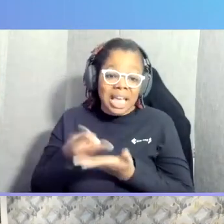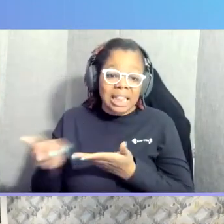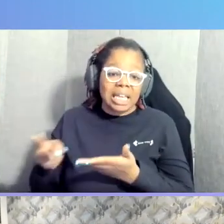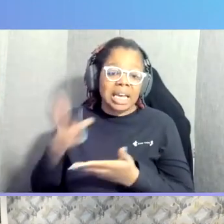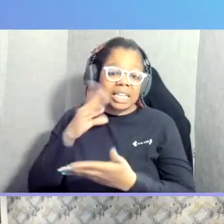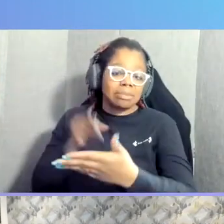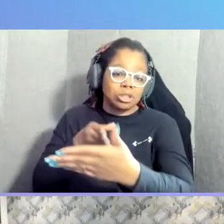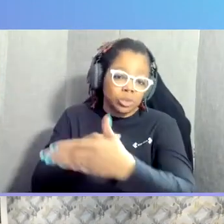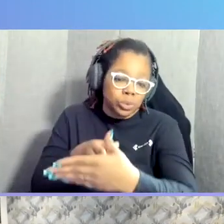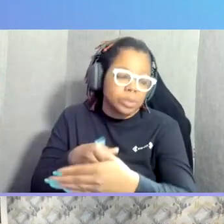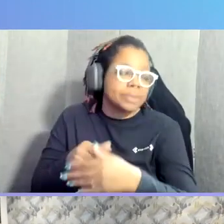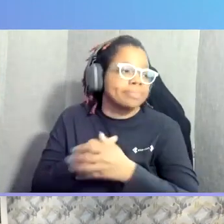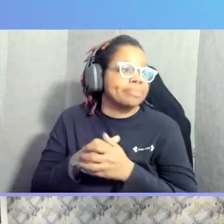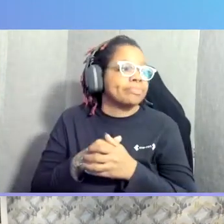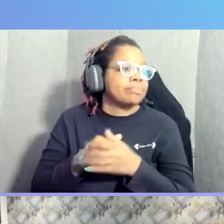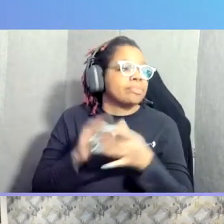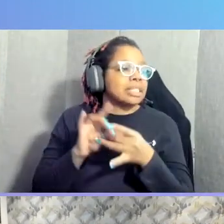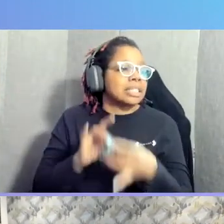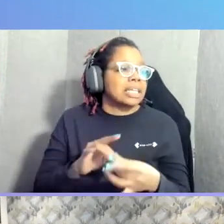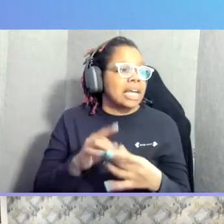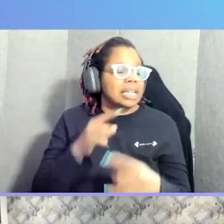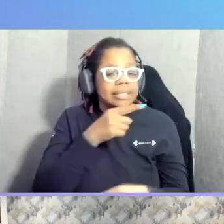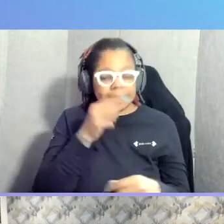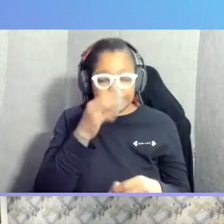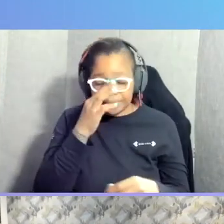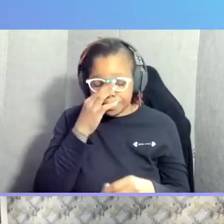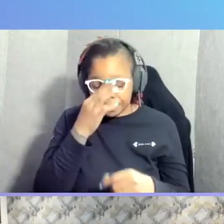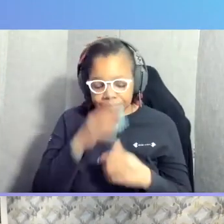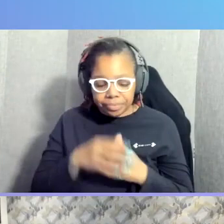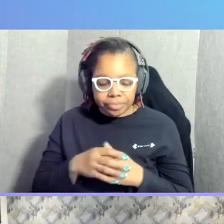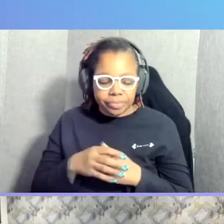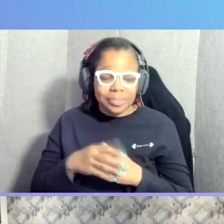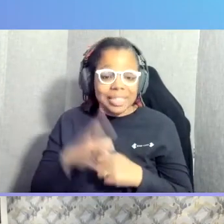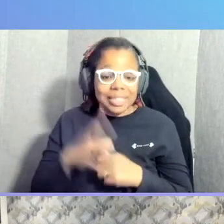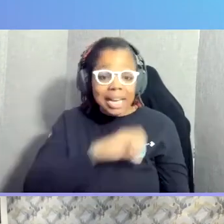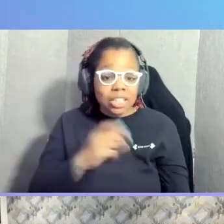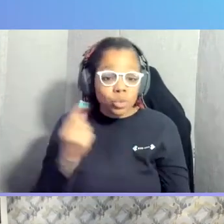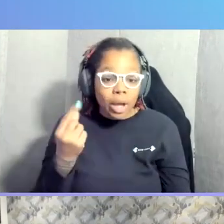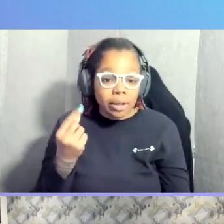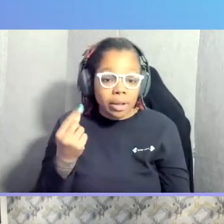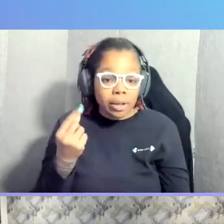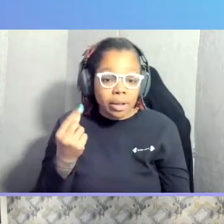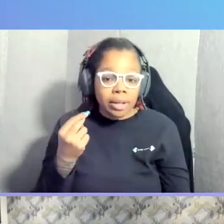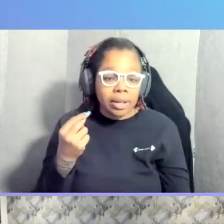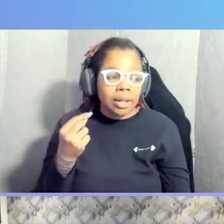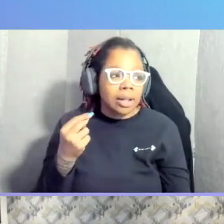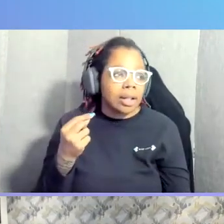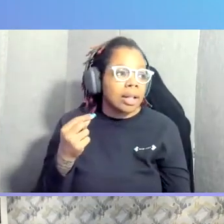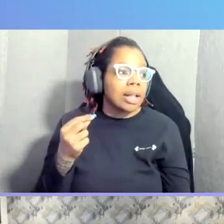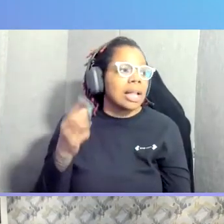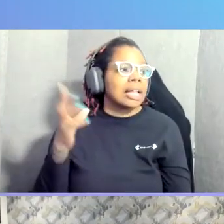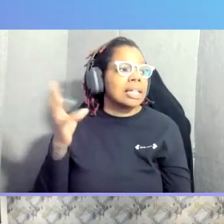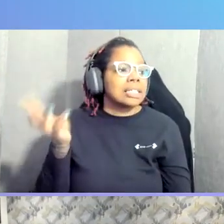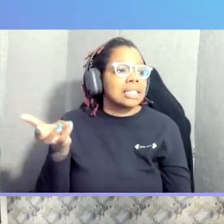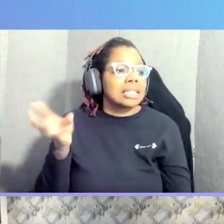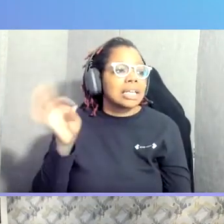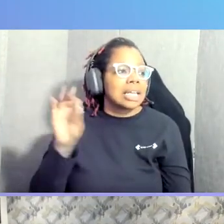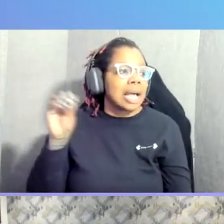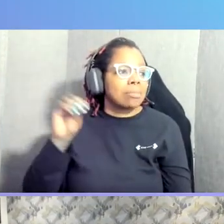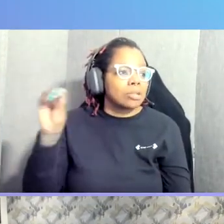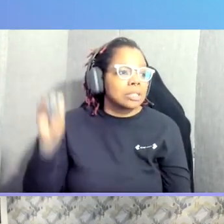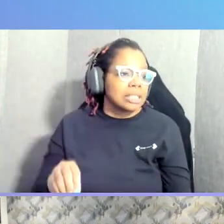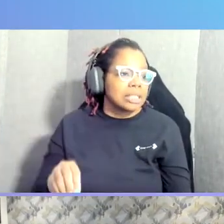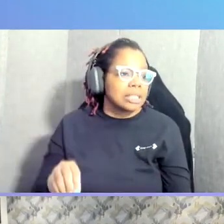sued regarding digital accessibility. And guess what? 69% of